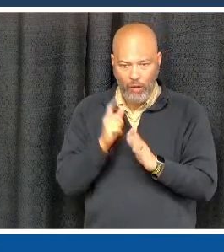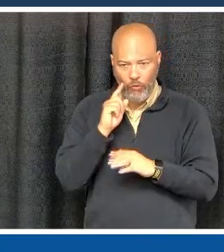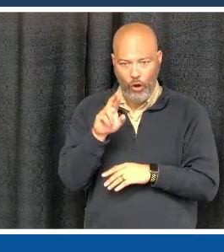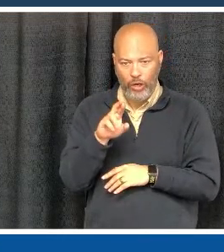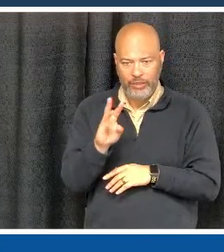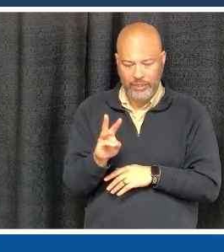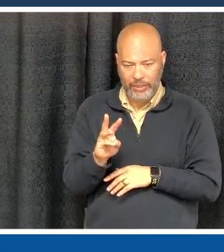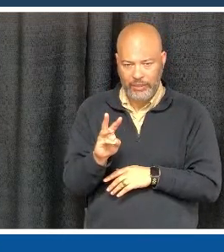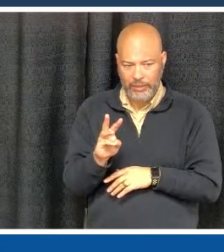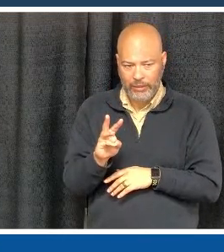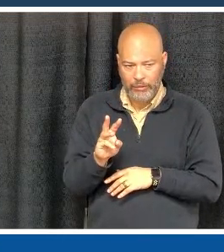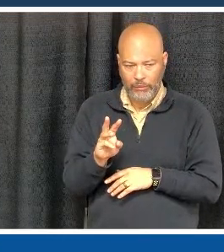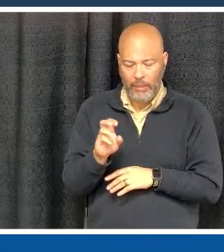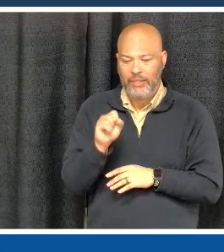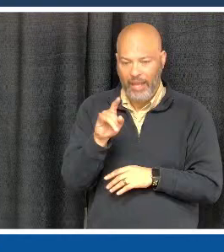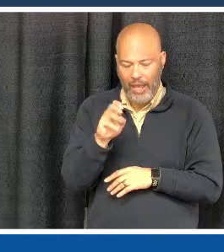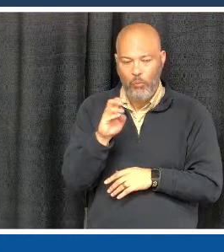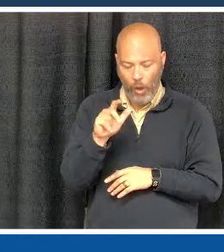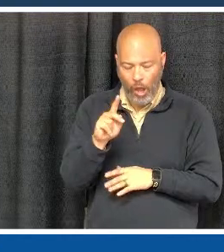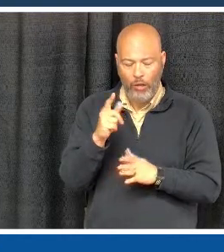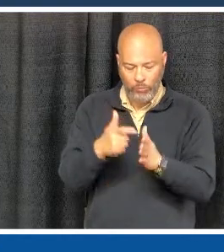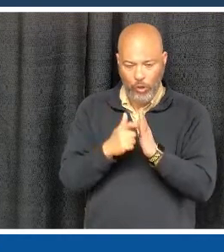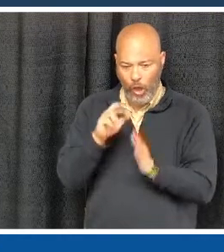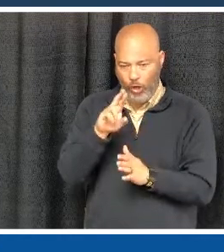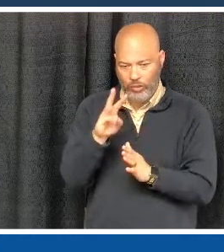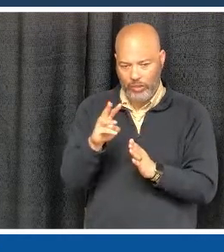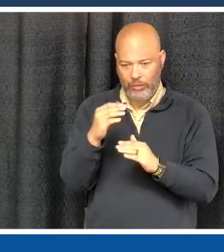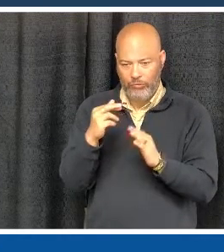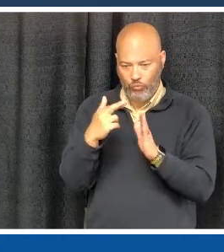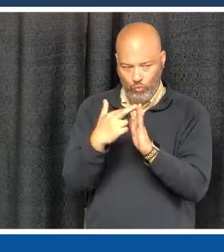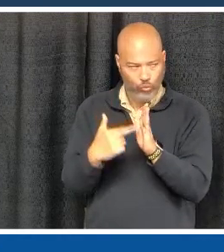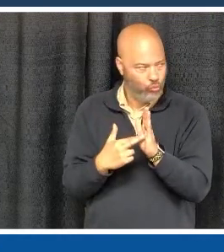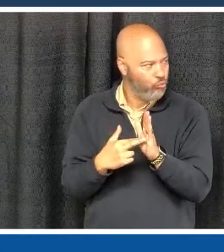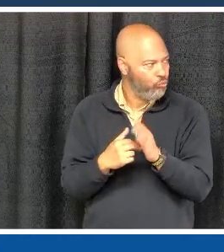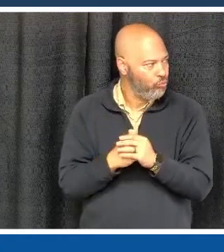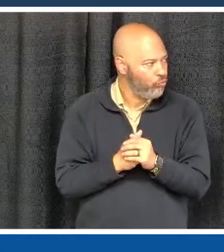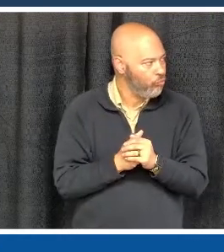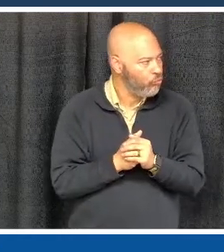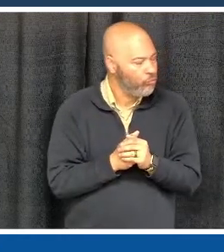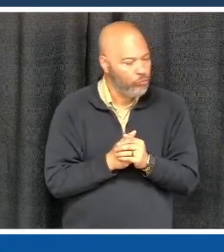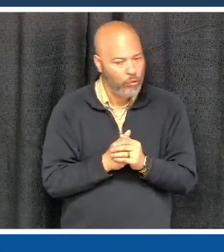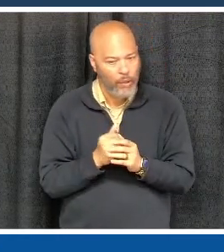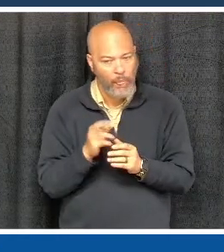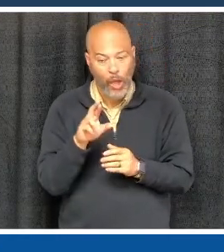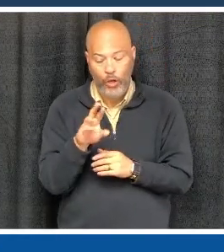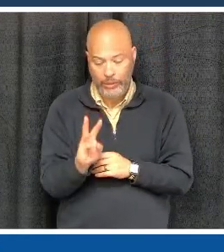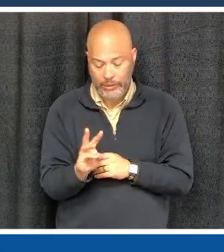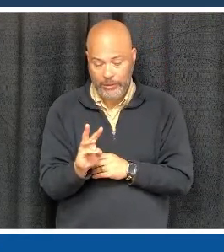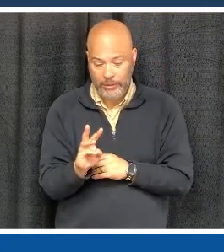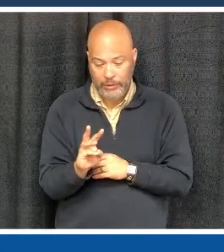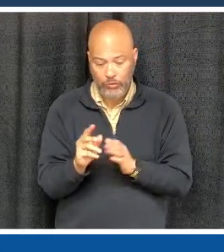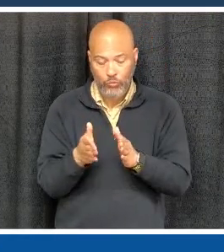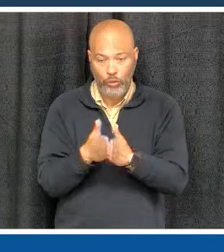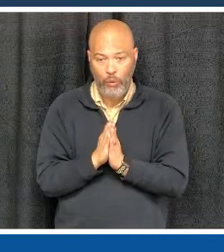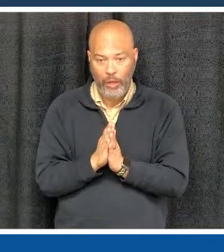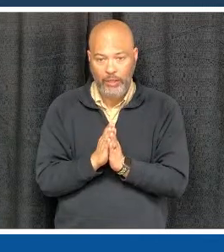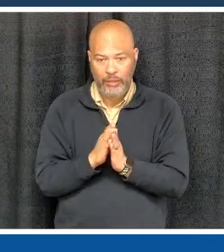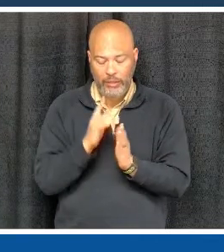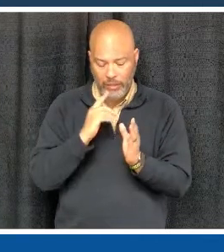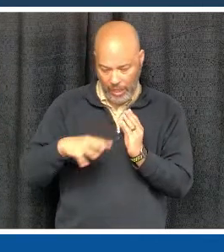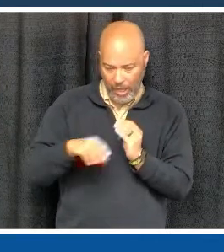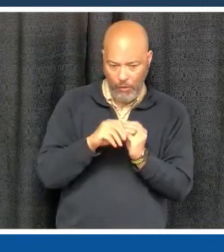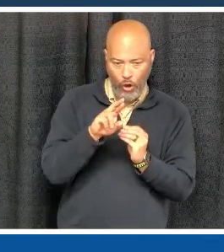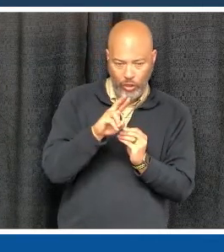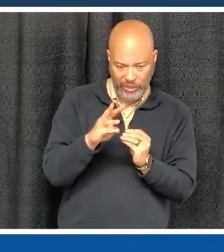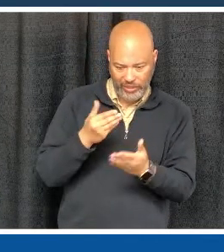R6, sidewalks will be required per the R6 zoning classification. The R6 request is an extension of